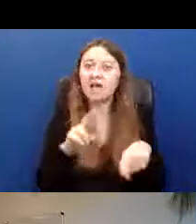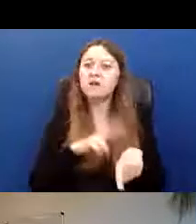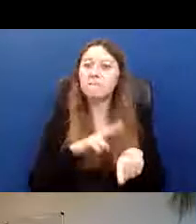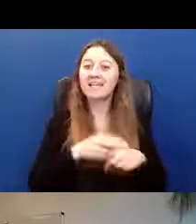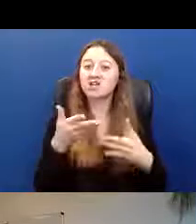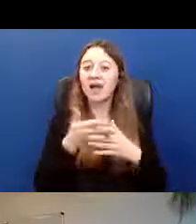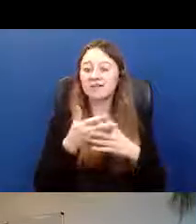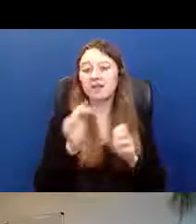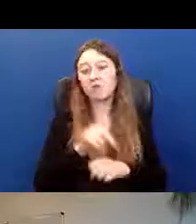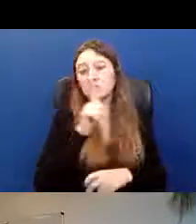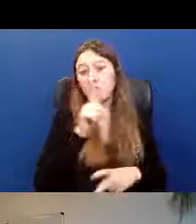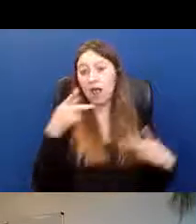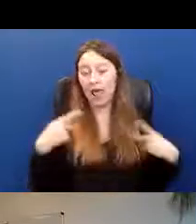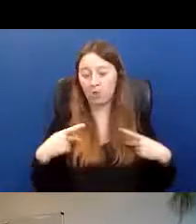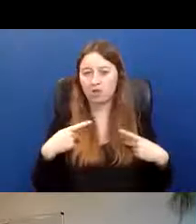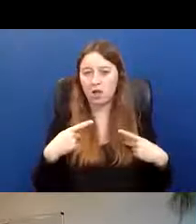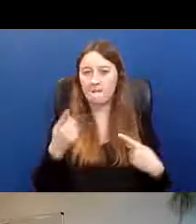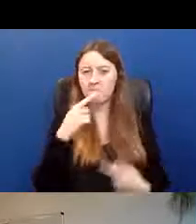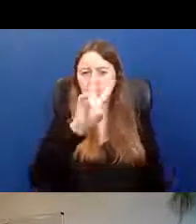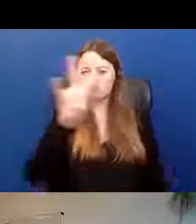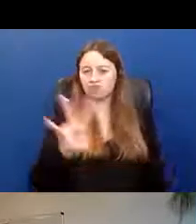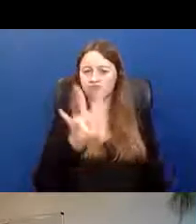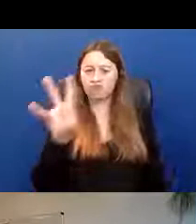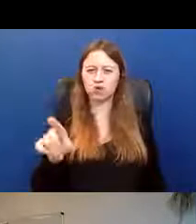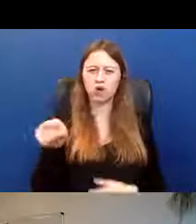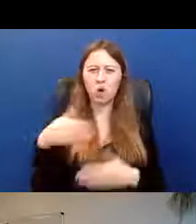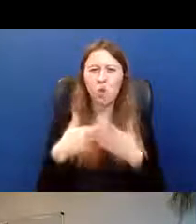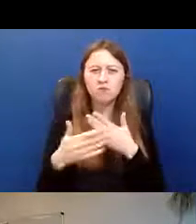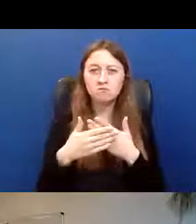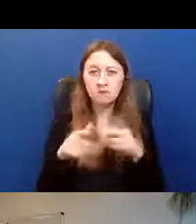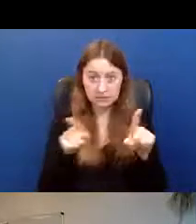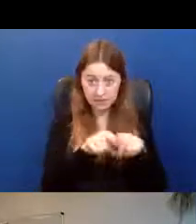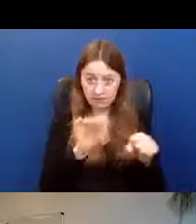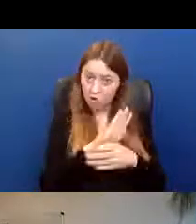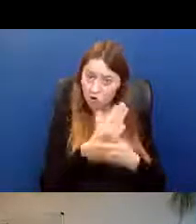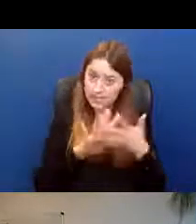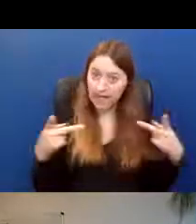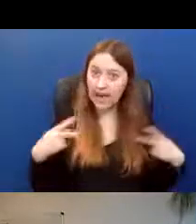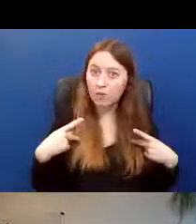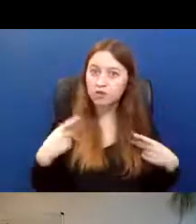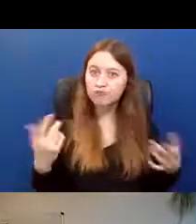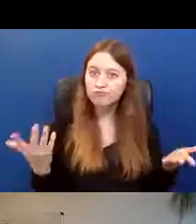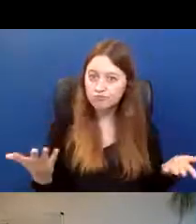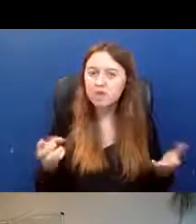language. The question is that also the same for sign language? We'll touch on that.